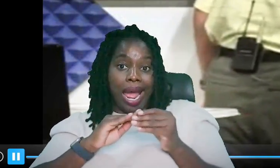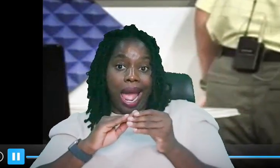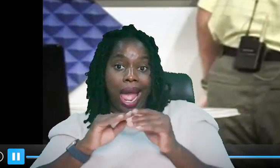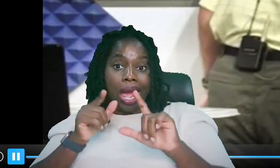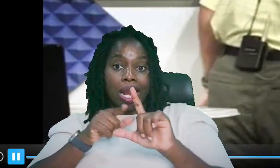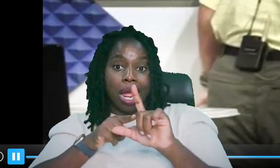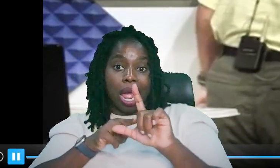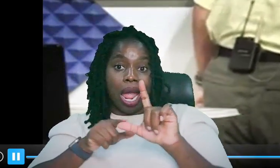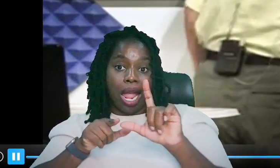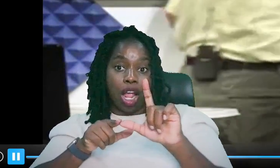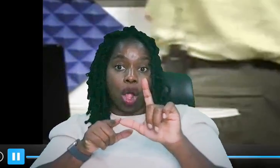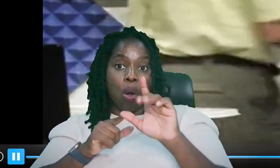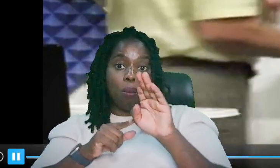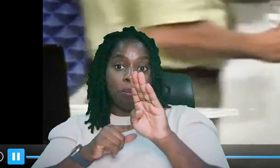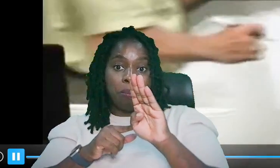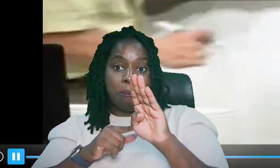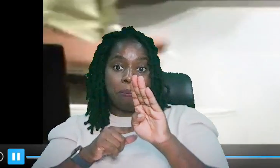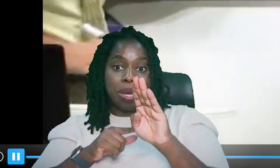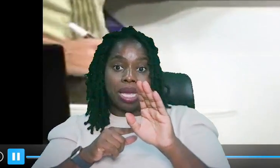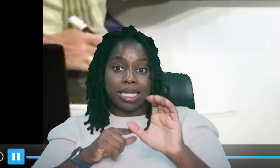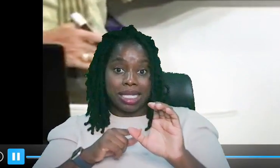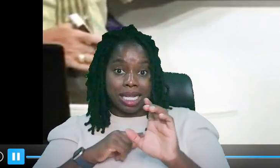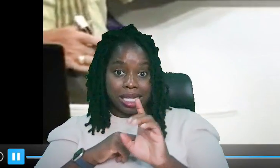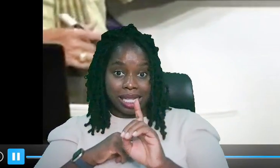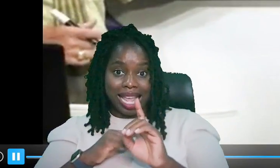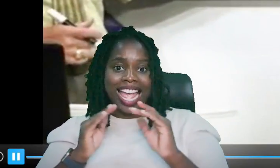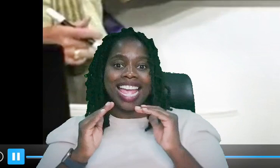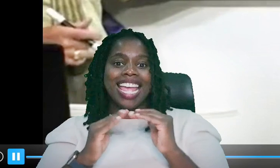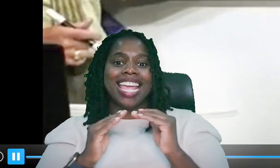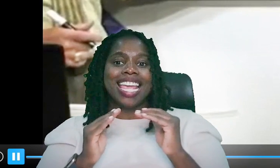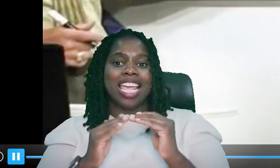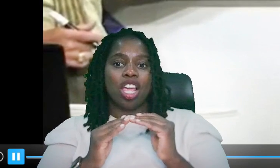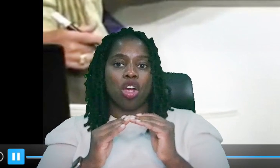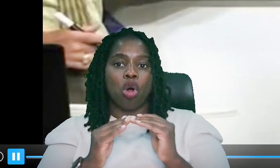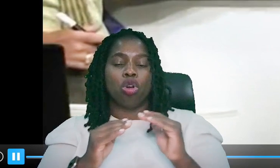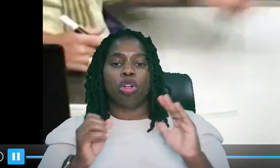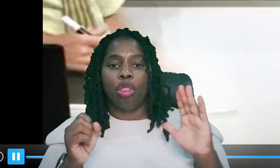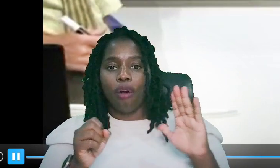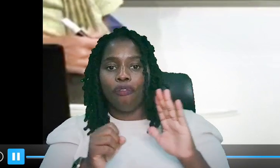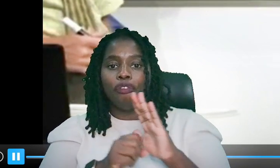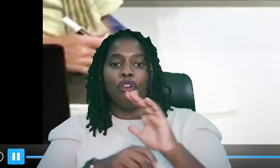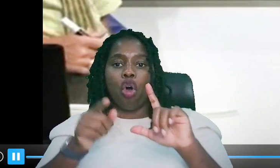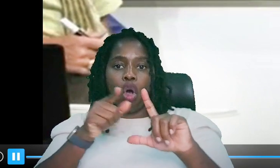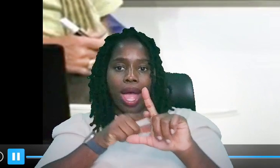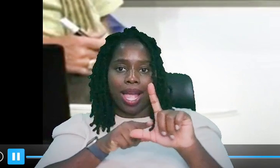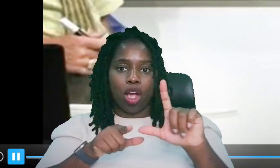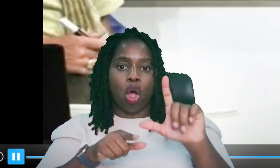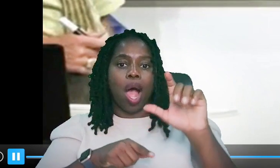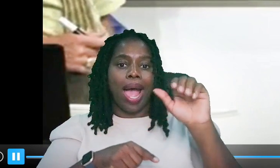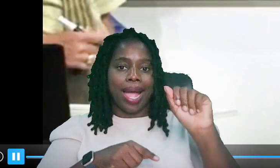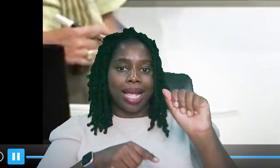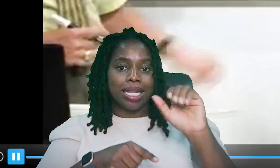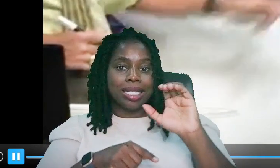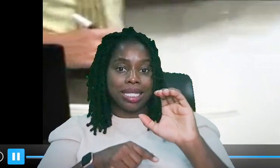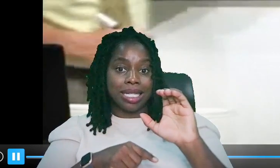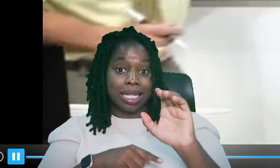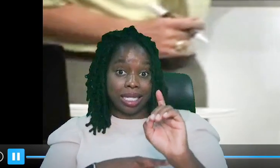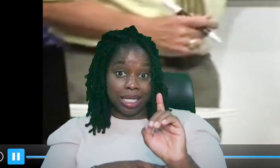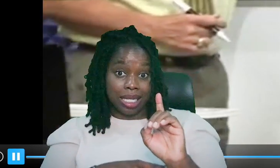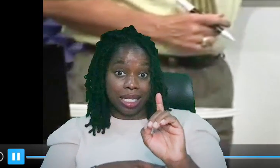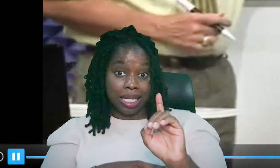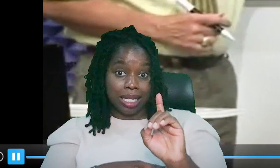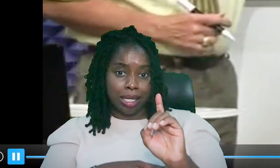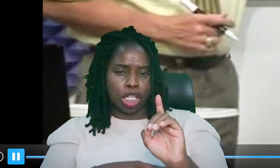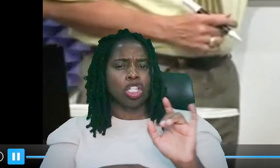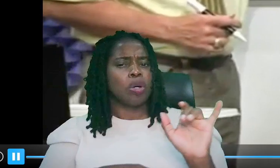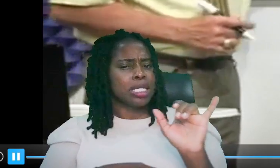get is angle ACD, the measure of angle ACD. So it's very similar